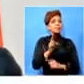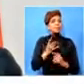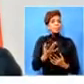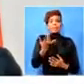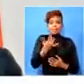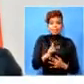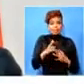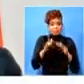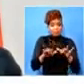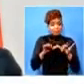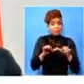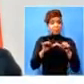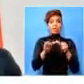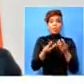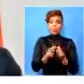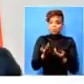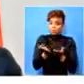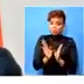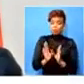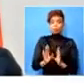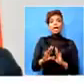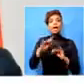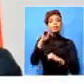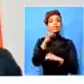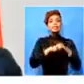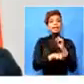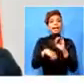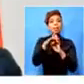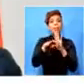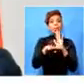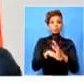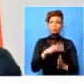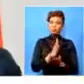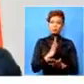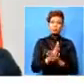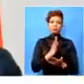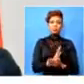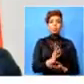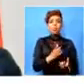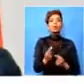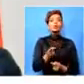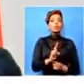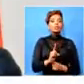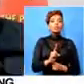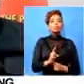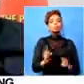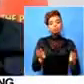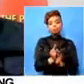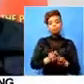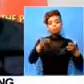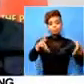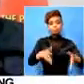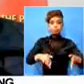those neoliberal structural programs, we're definitely going to have to meet on the streets. So